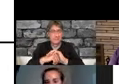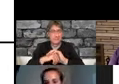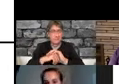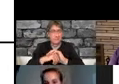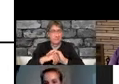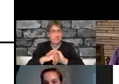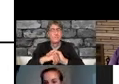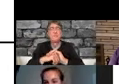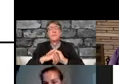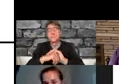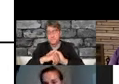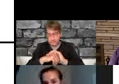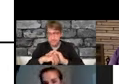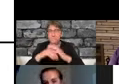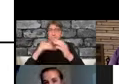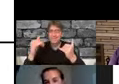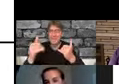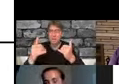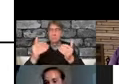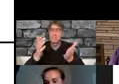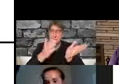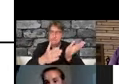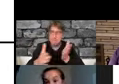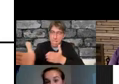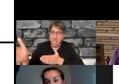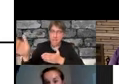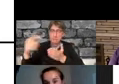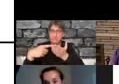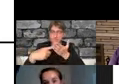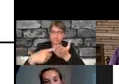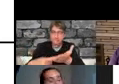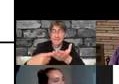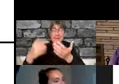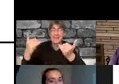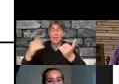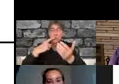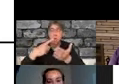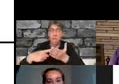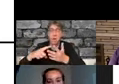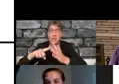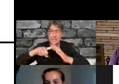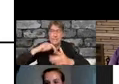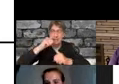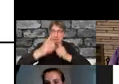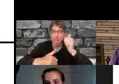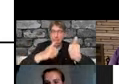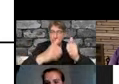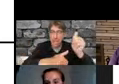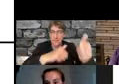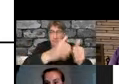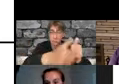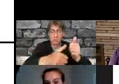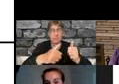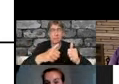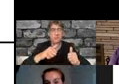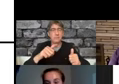So now that we've talked about the plan, I'm going to dive into our plan for implementation. So one important component to standing up a